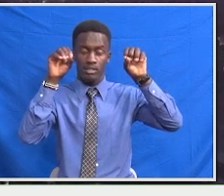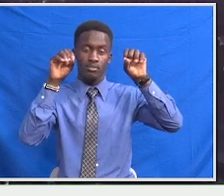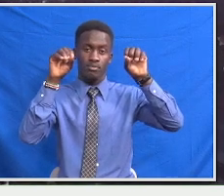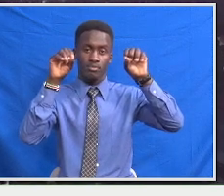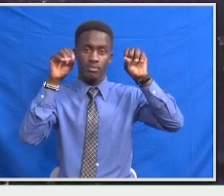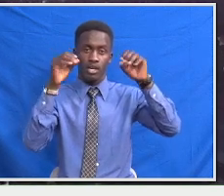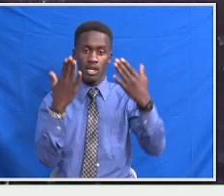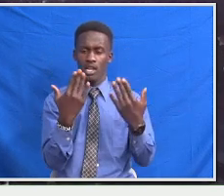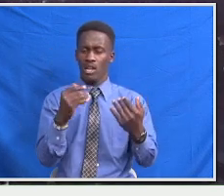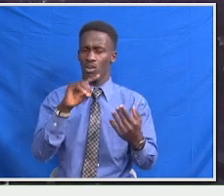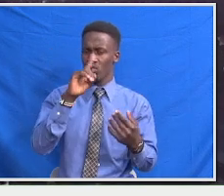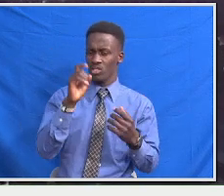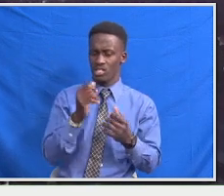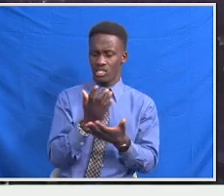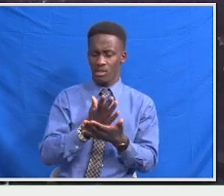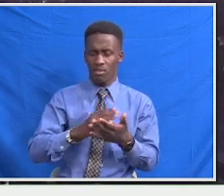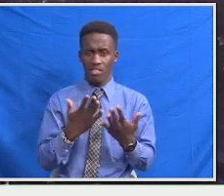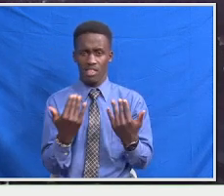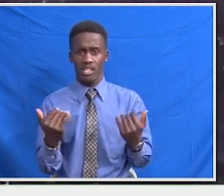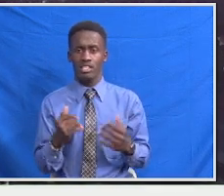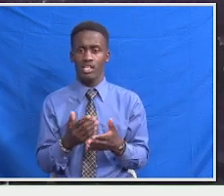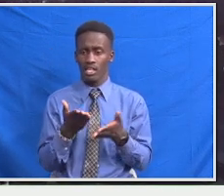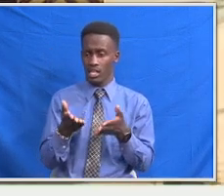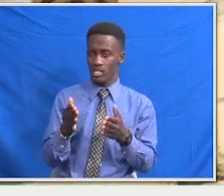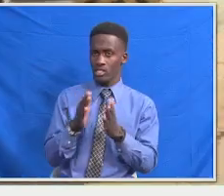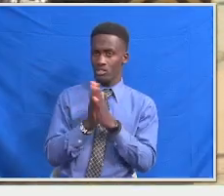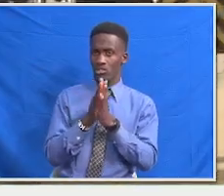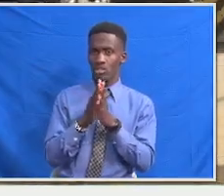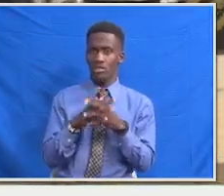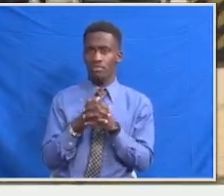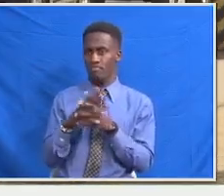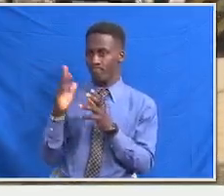is actually questioning some of these things. Here's the story for your perusal.